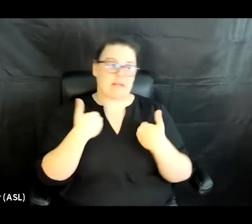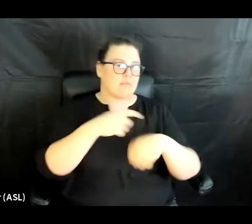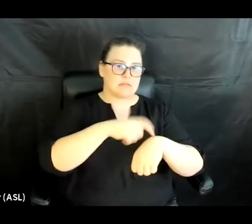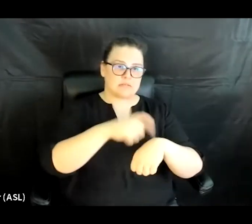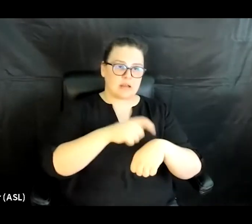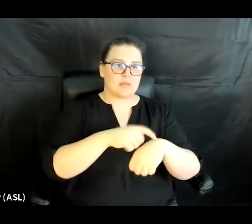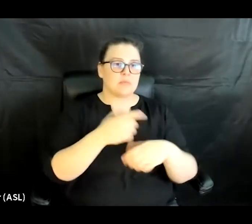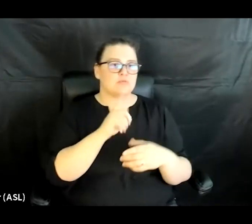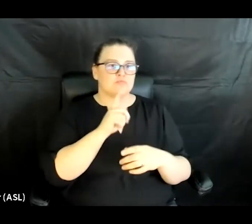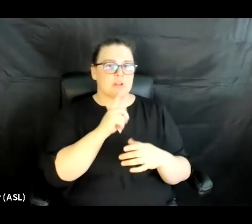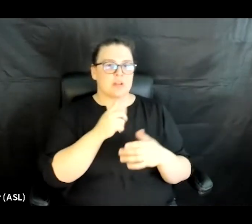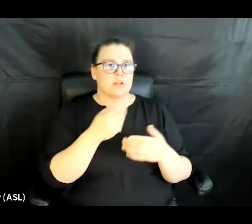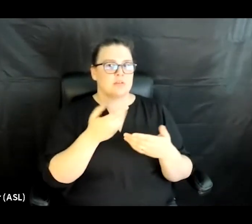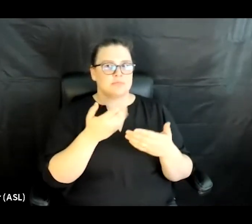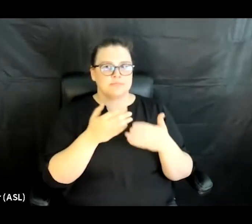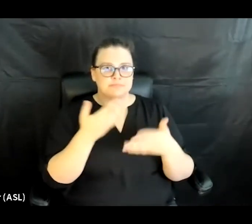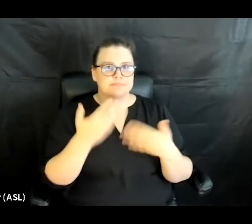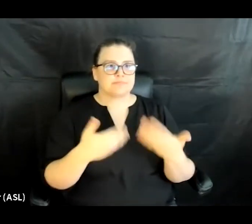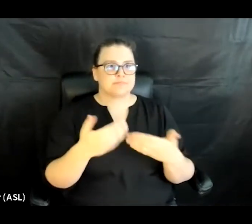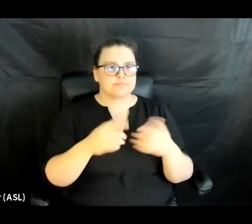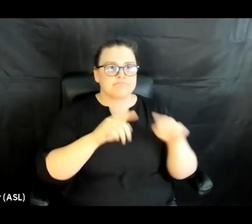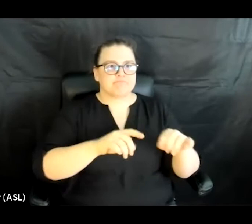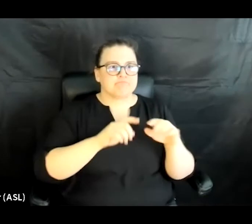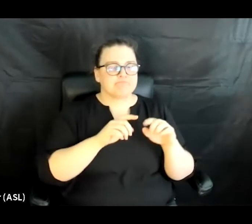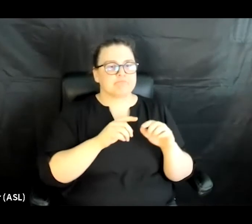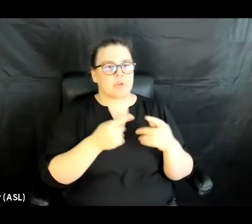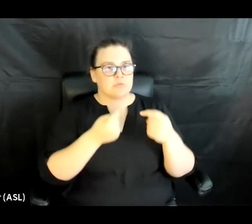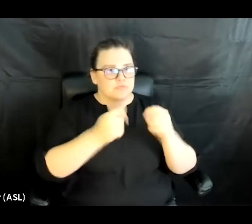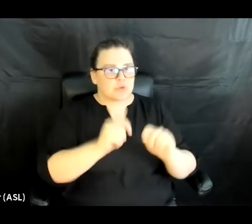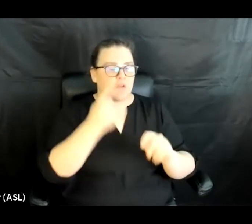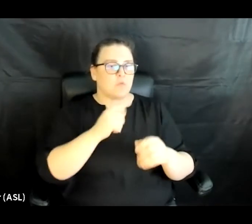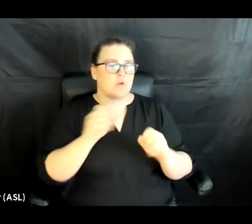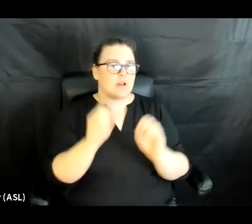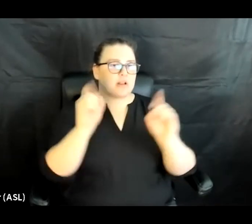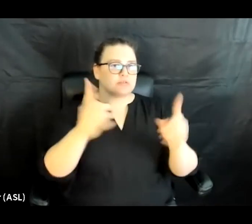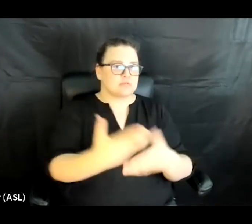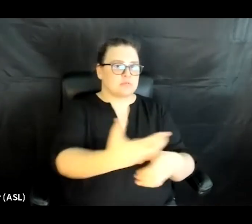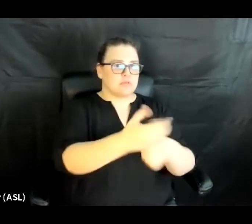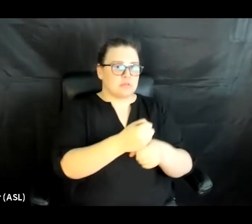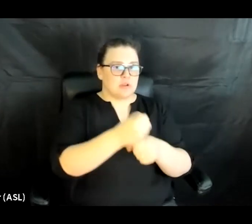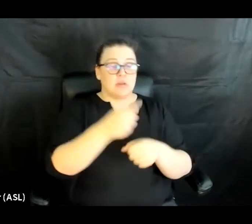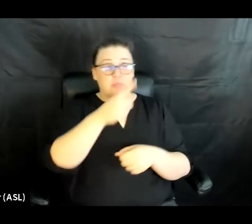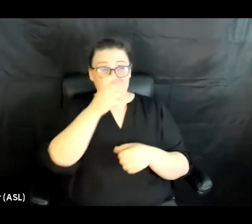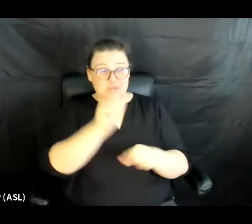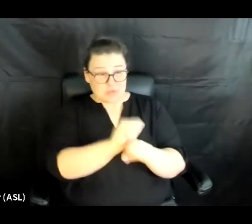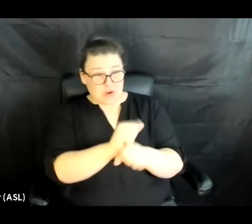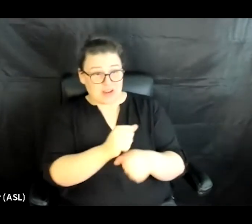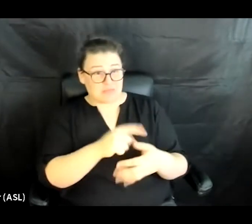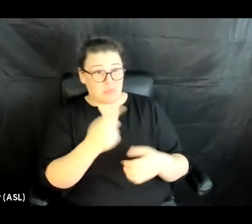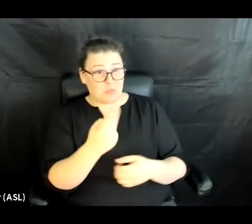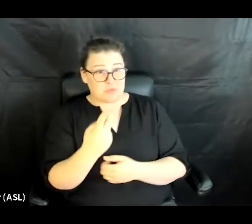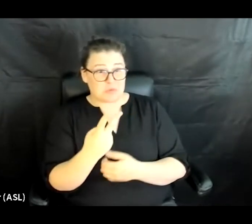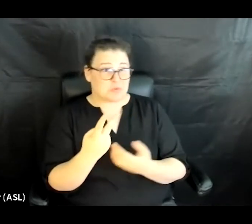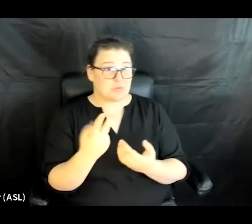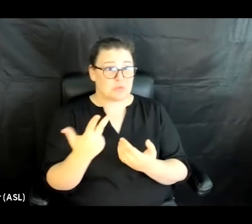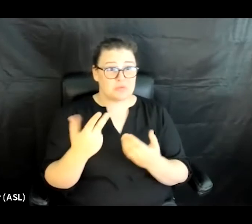pursue educational attainment due to working multiple jobs. And quite frankly, they didn't have the money, they